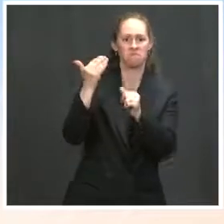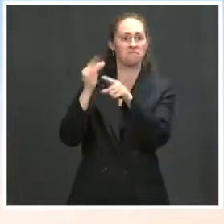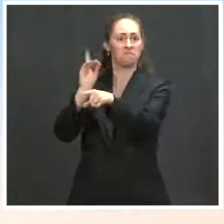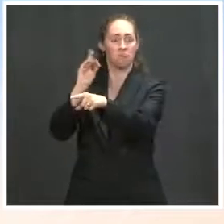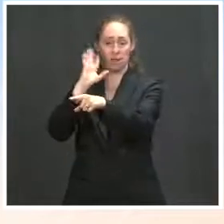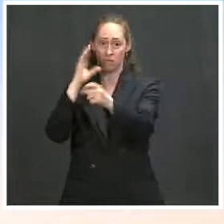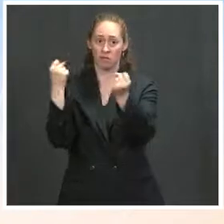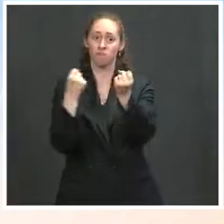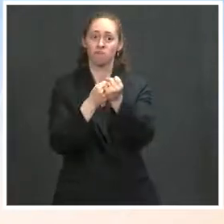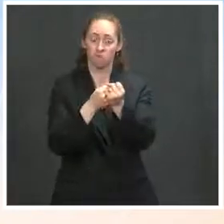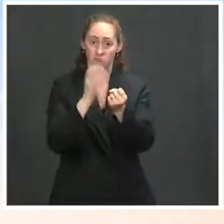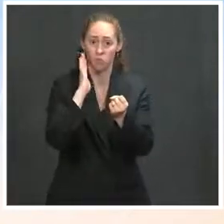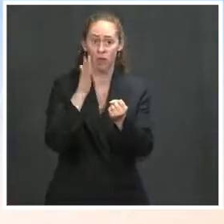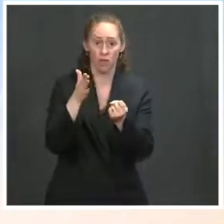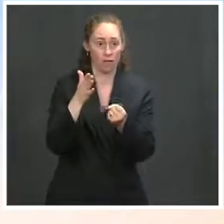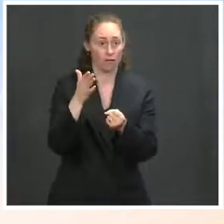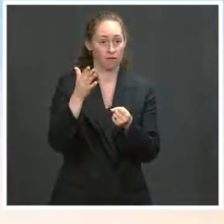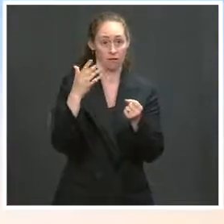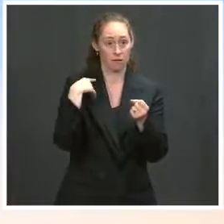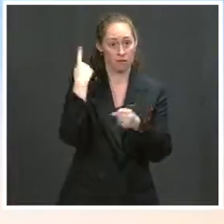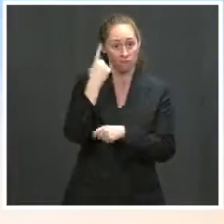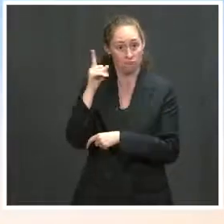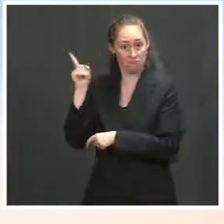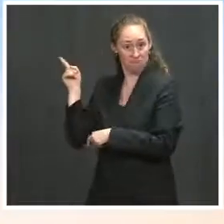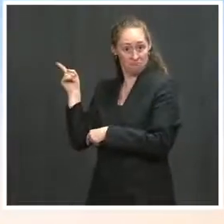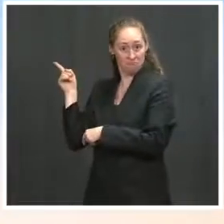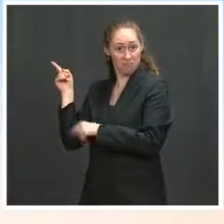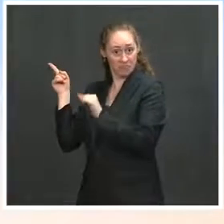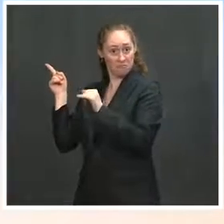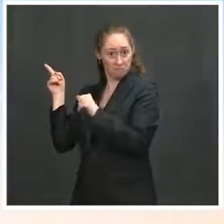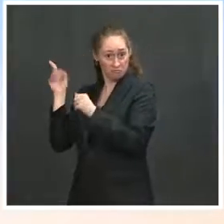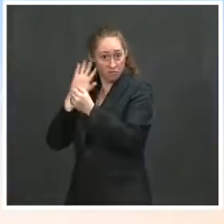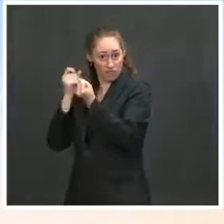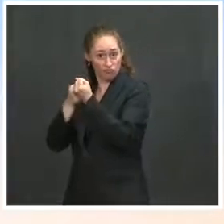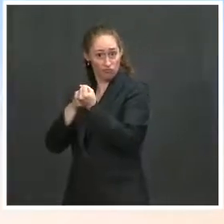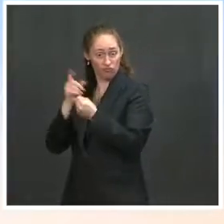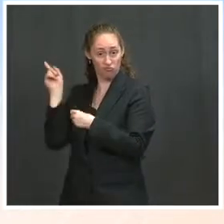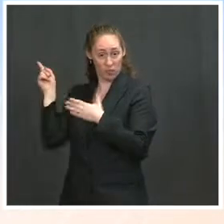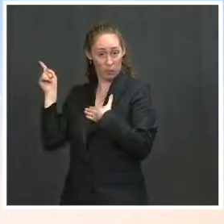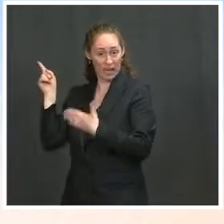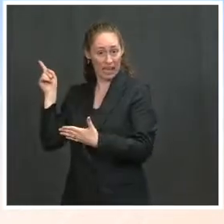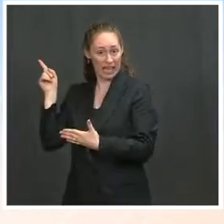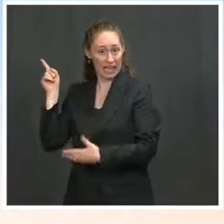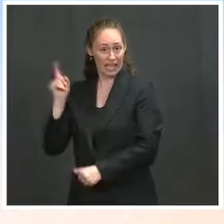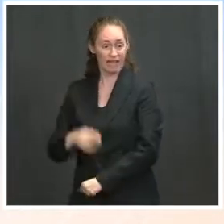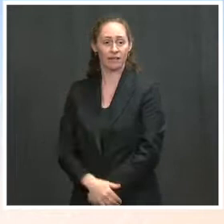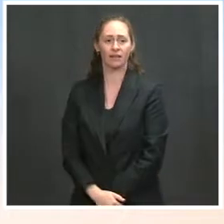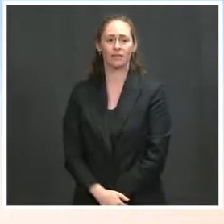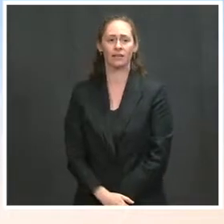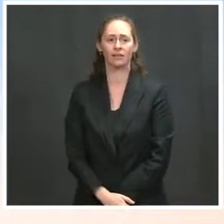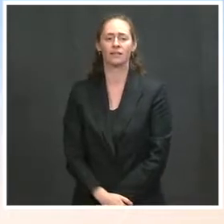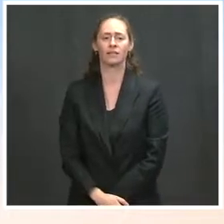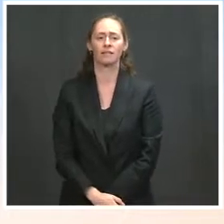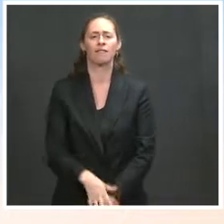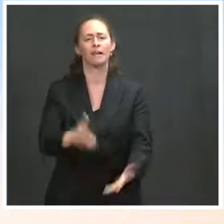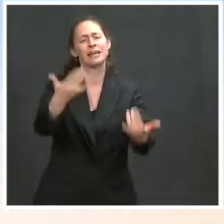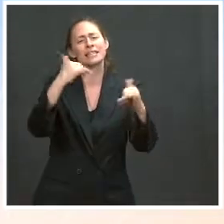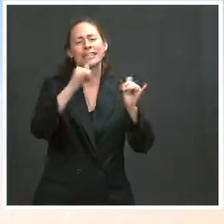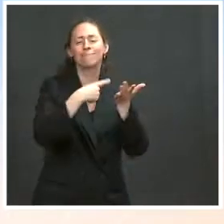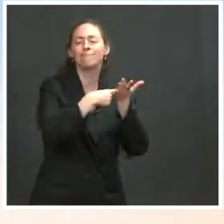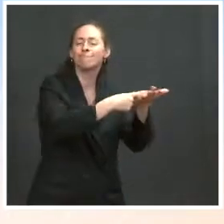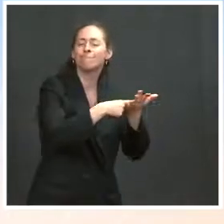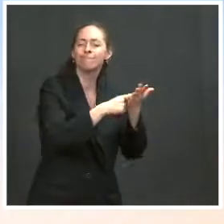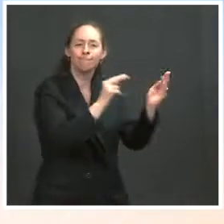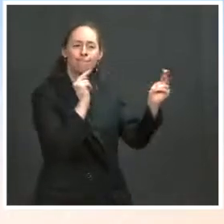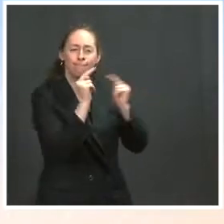the president can support, and would he back splitting things up like this? Well, look, Mary, we're still going through this negotiation process. We have to see